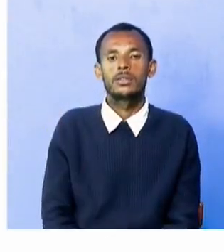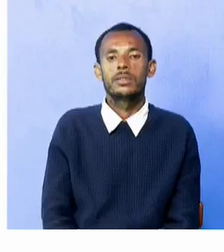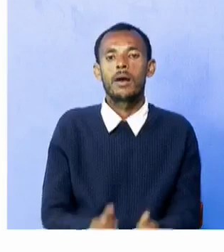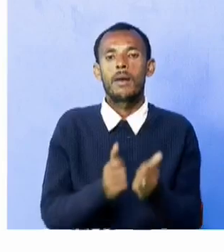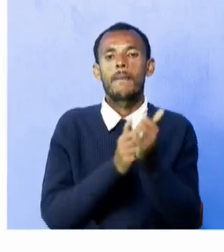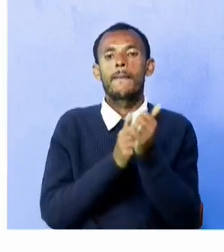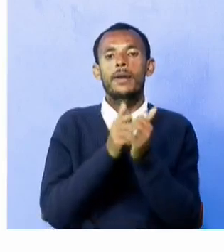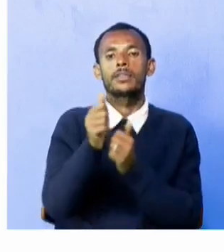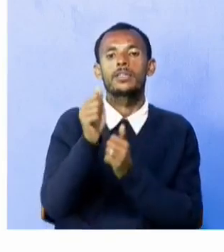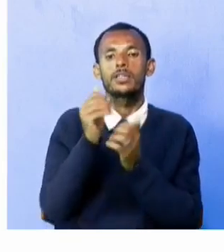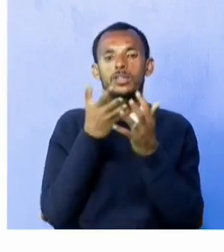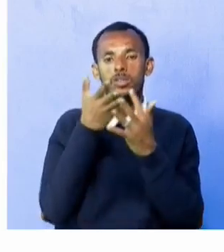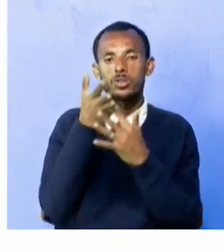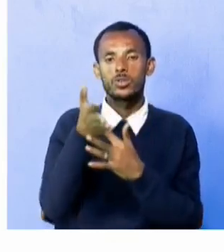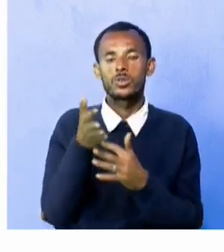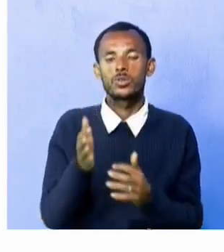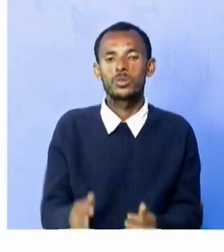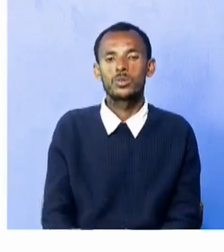passing through